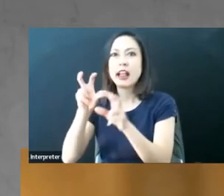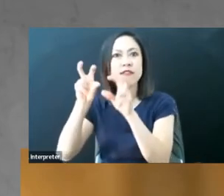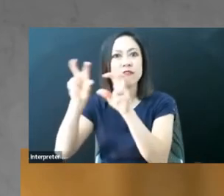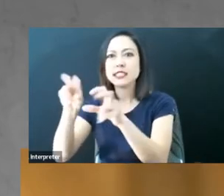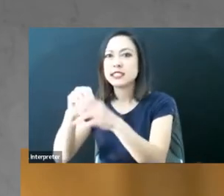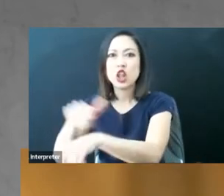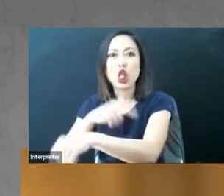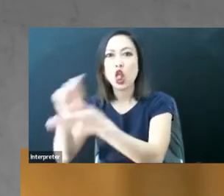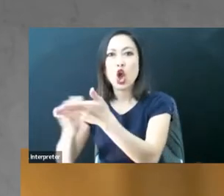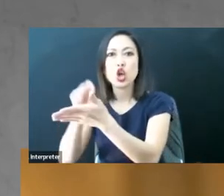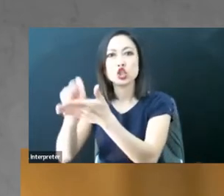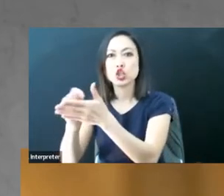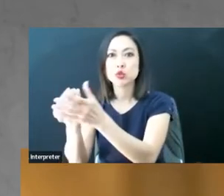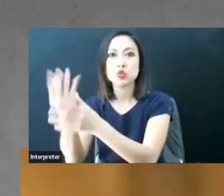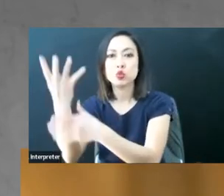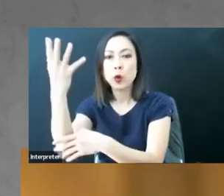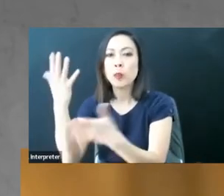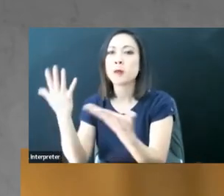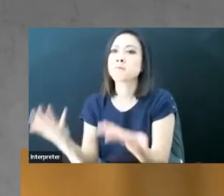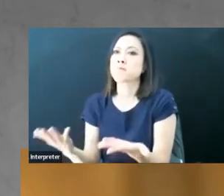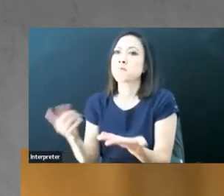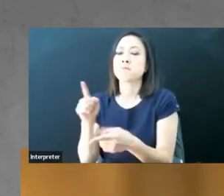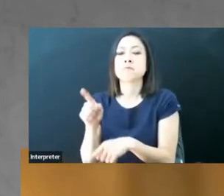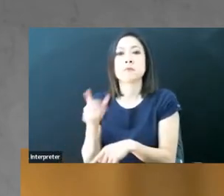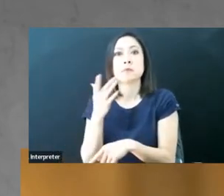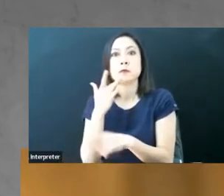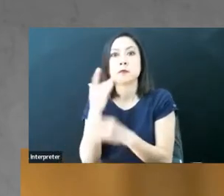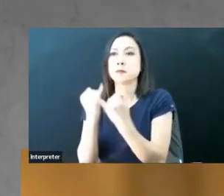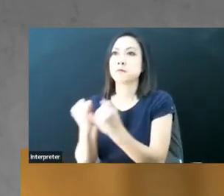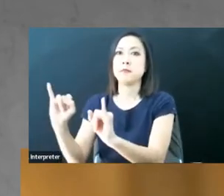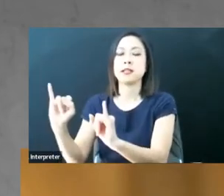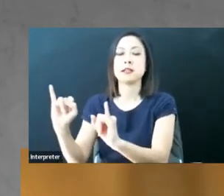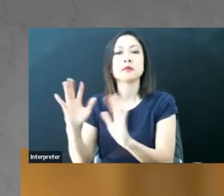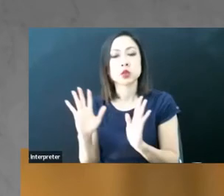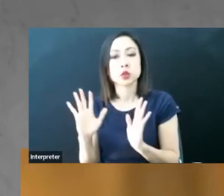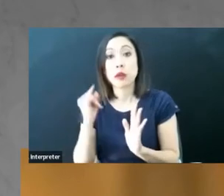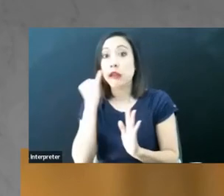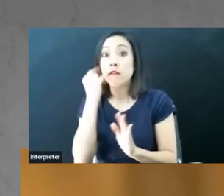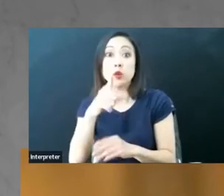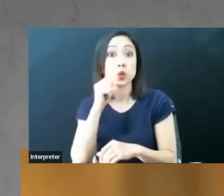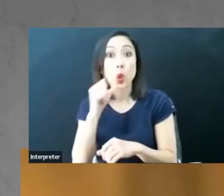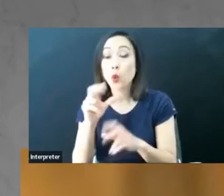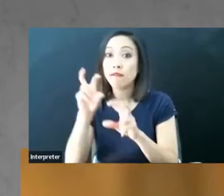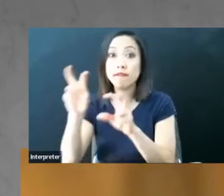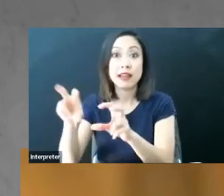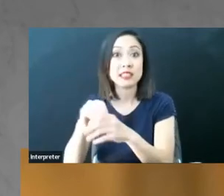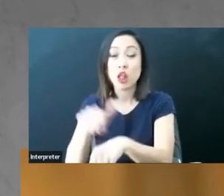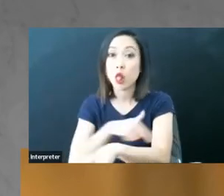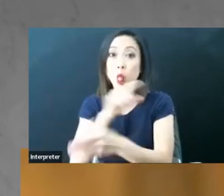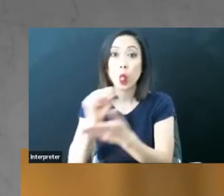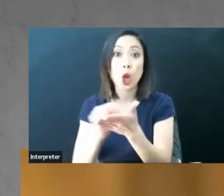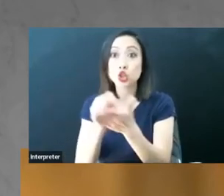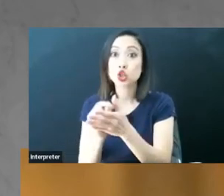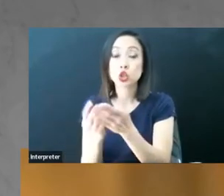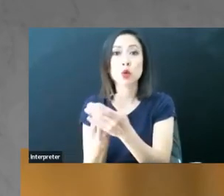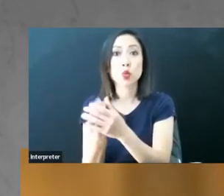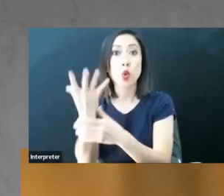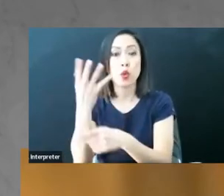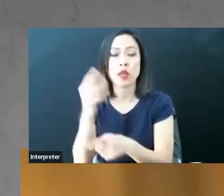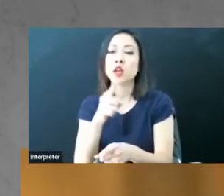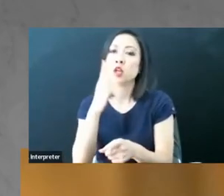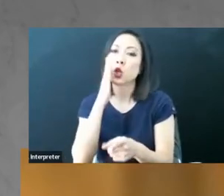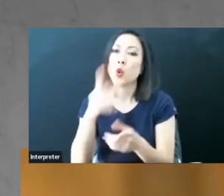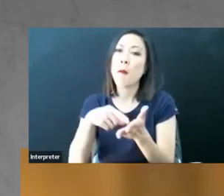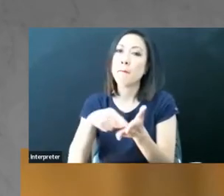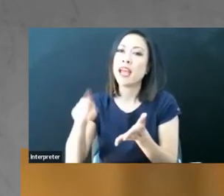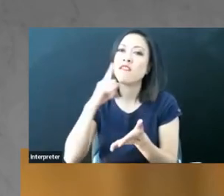at Morgan Stanley, and it's really colored the way I've looked ever since then. If you're not investing for long-term growth, you will pay for it later. And too